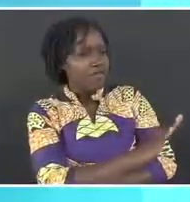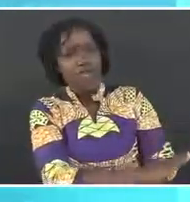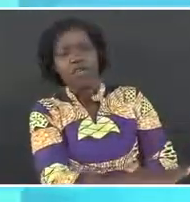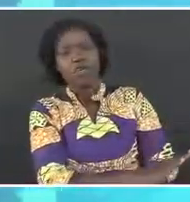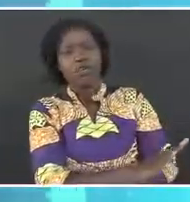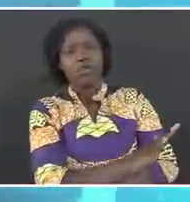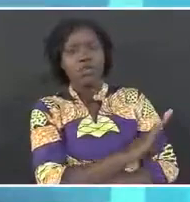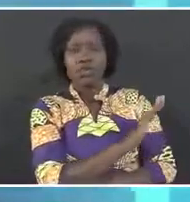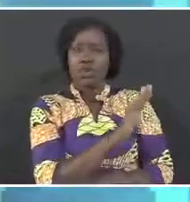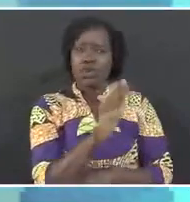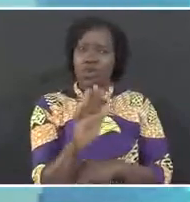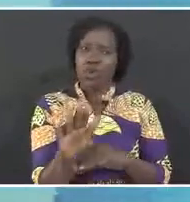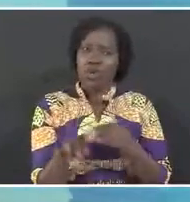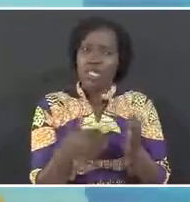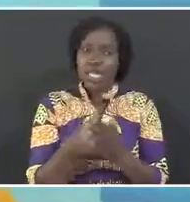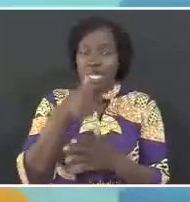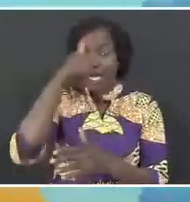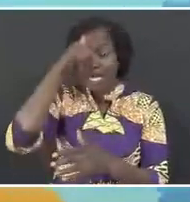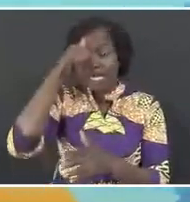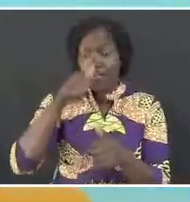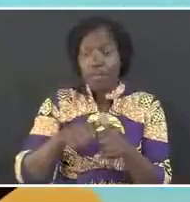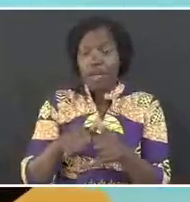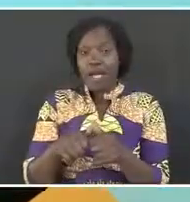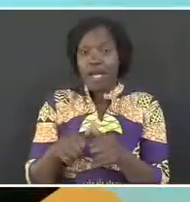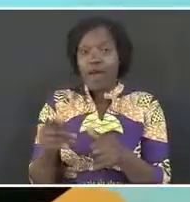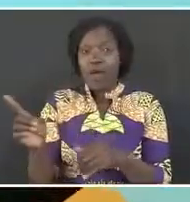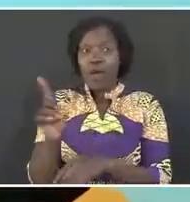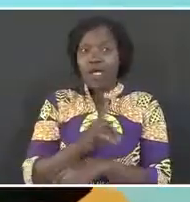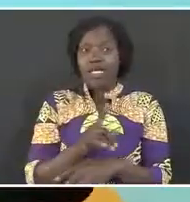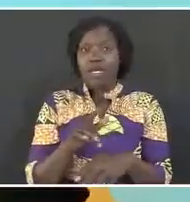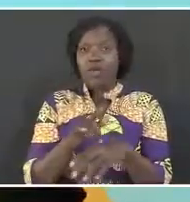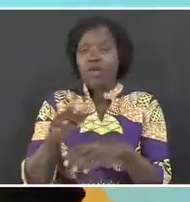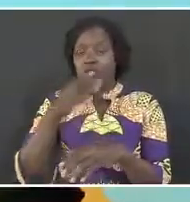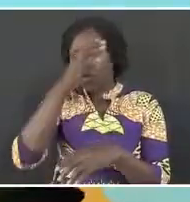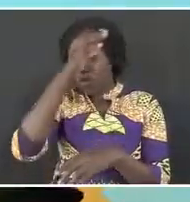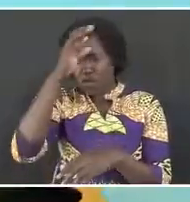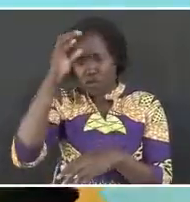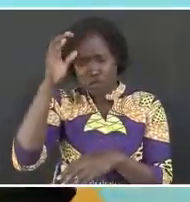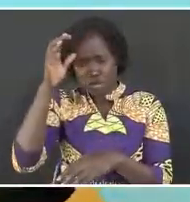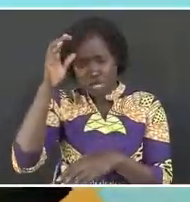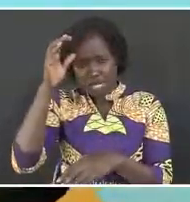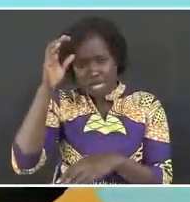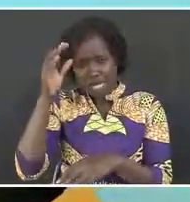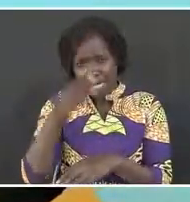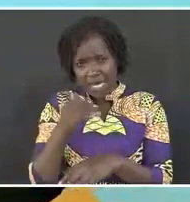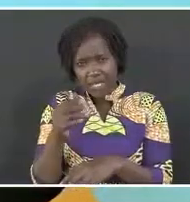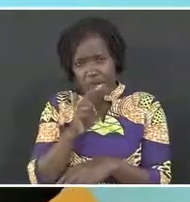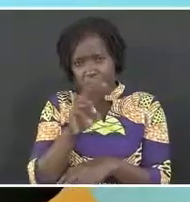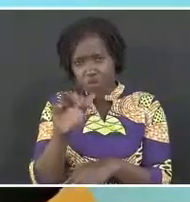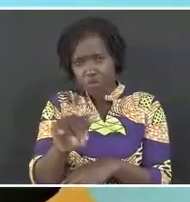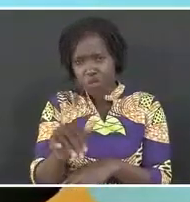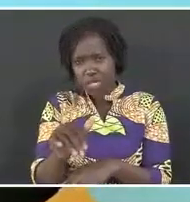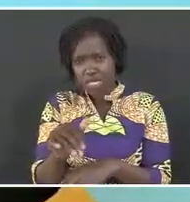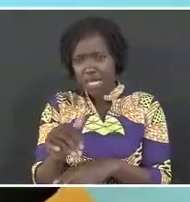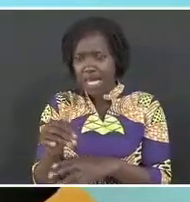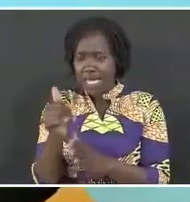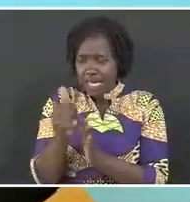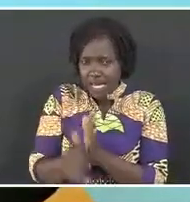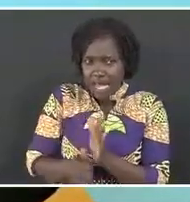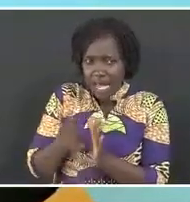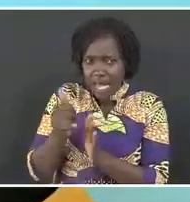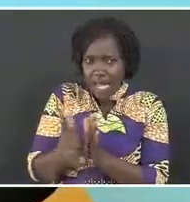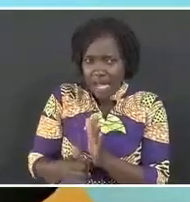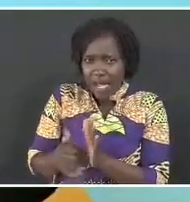there. And I remember that this day we went for the crusade. And we saw that rain was coming.